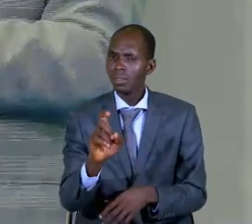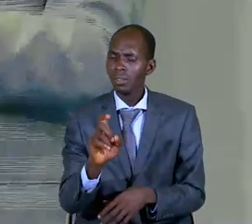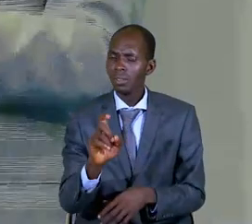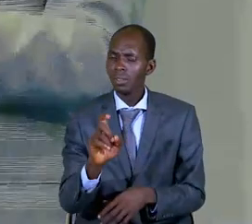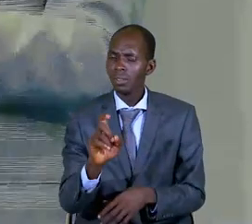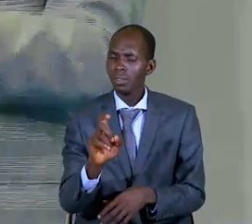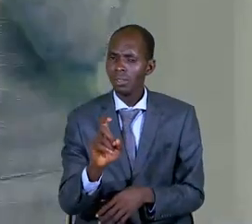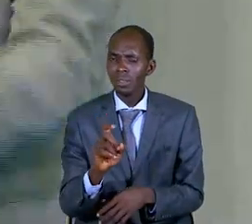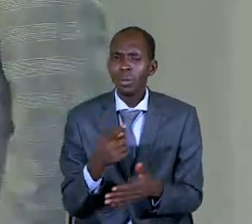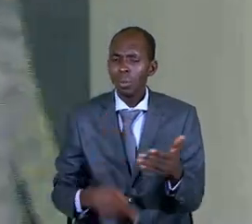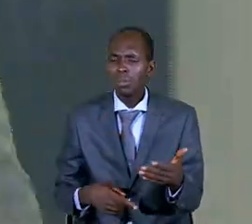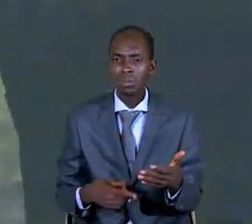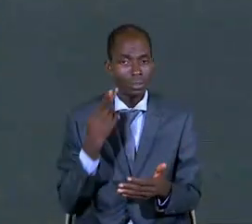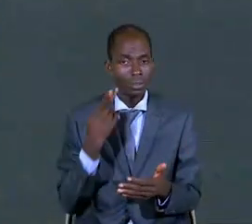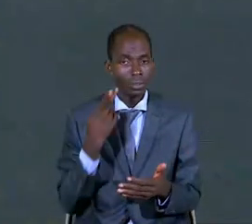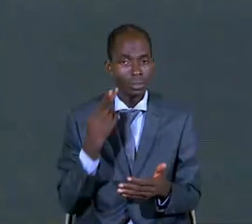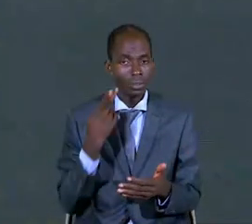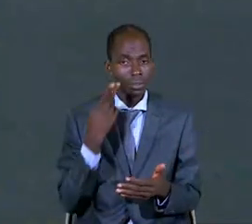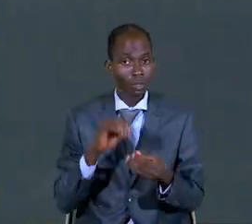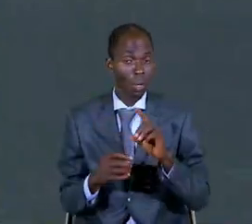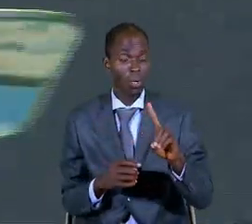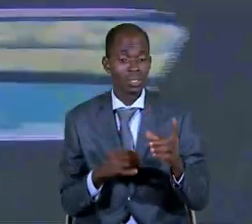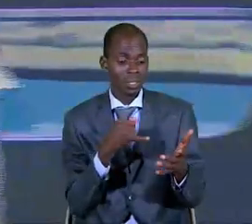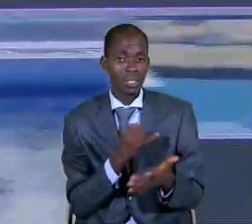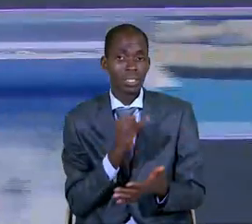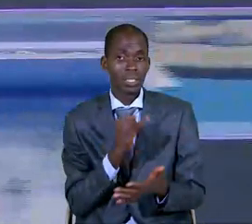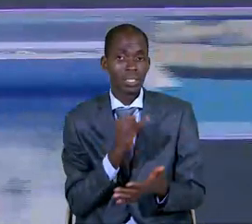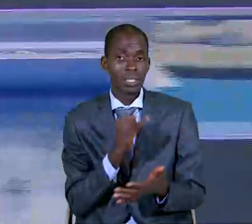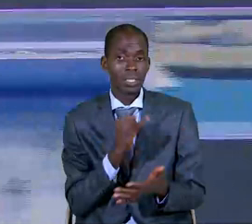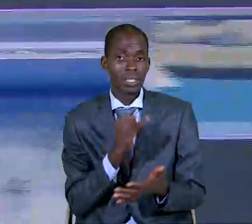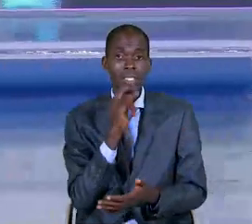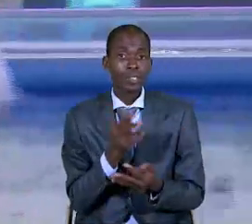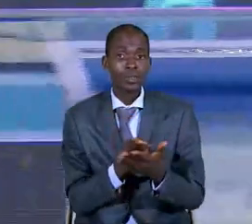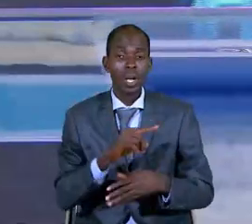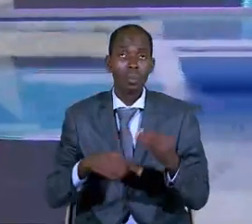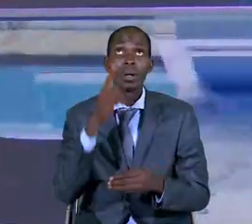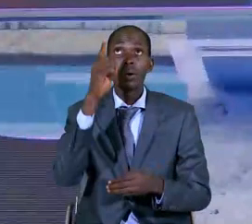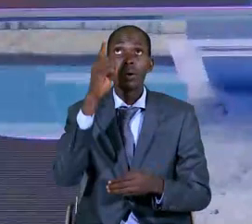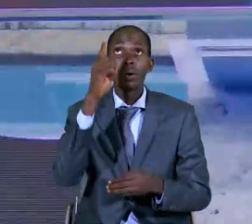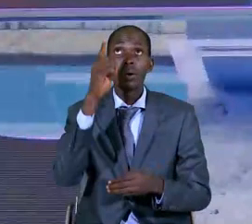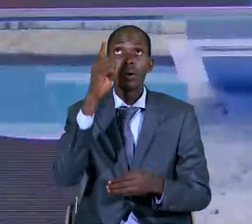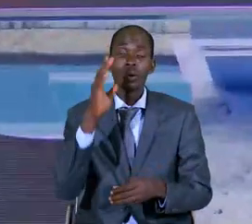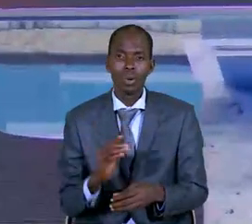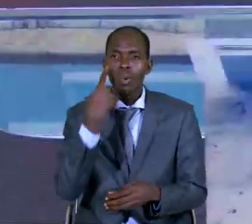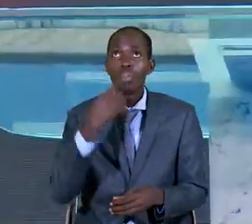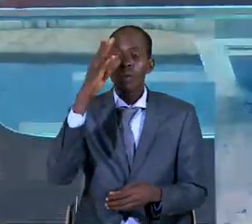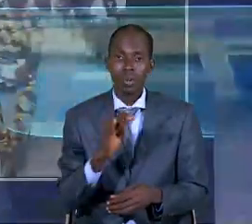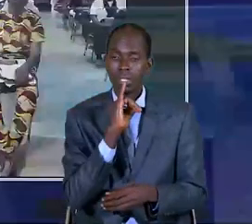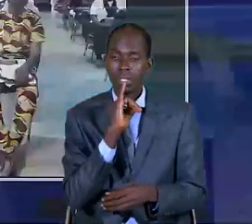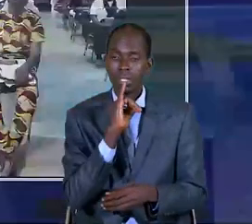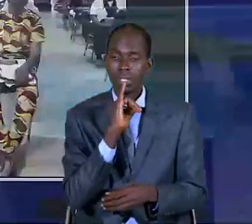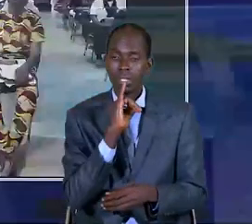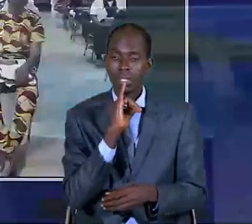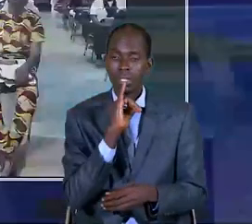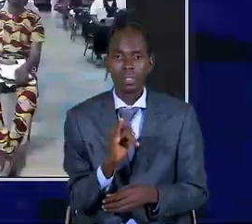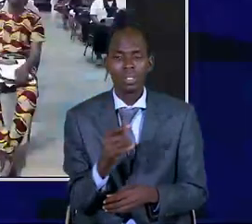talking about? Number one, is the truth about God. Who God is. They